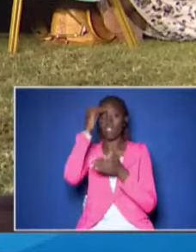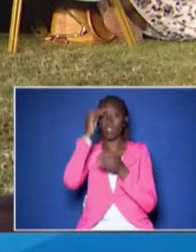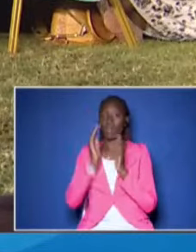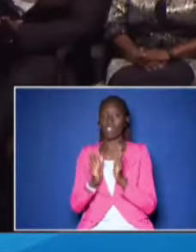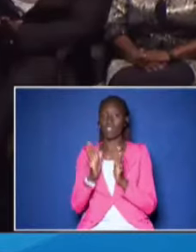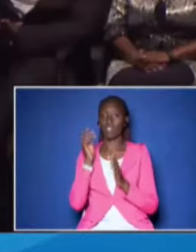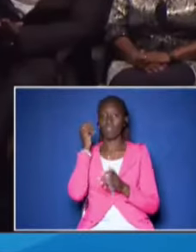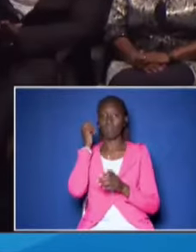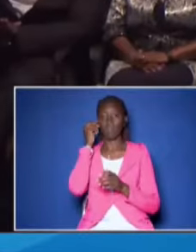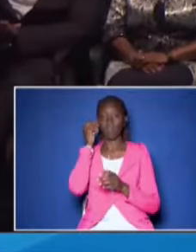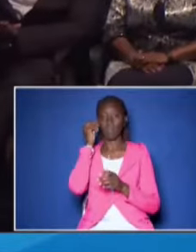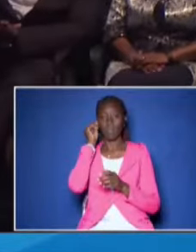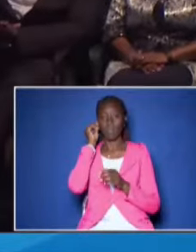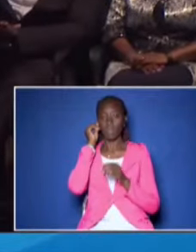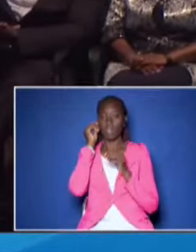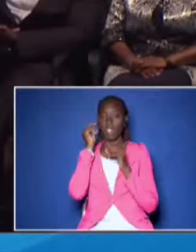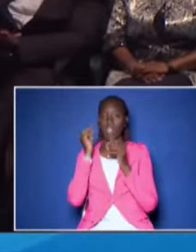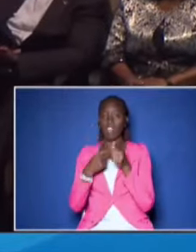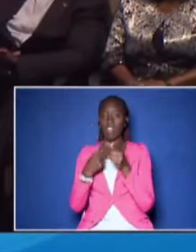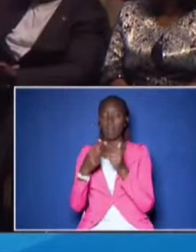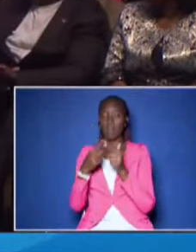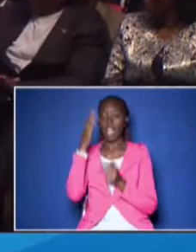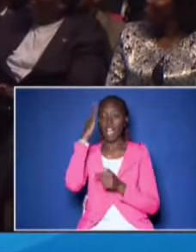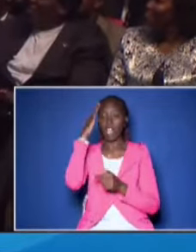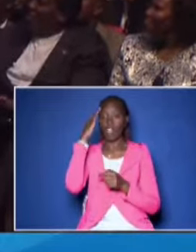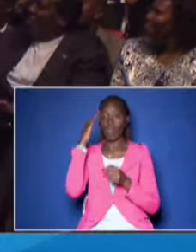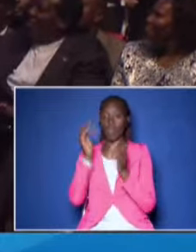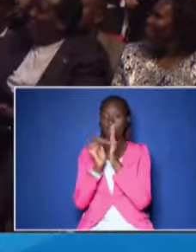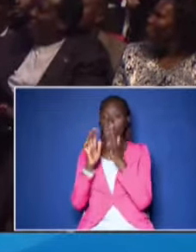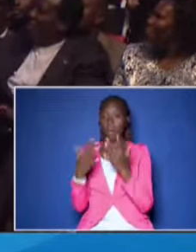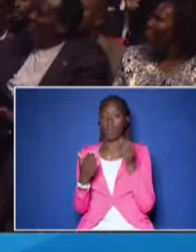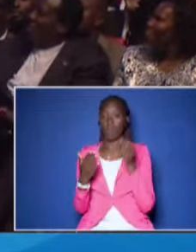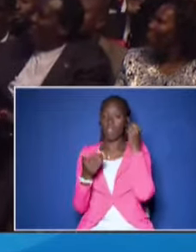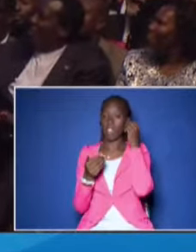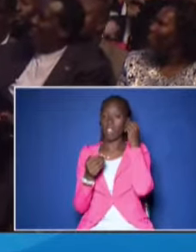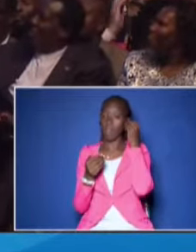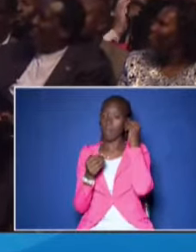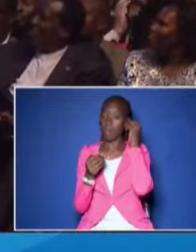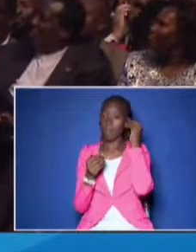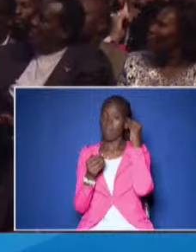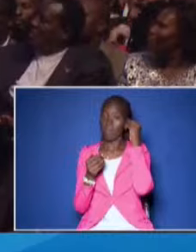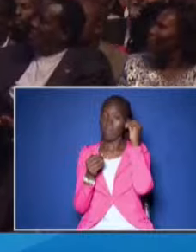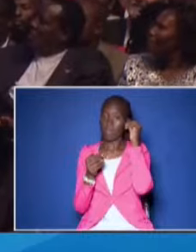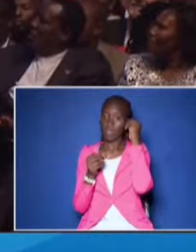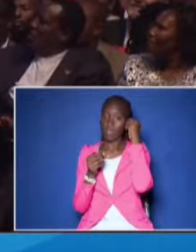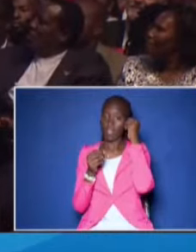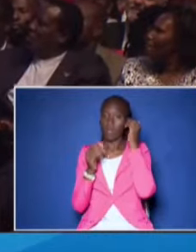student I discovered the Bible like I've never seen it